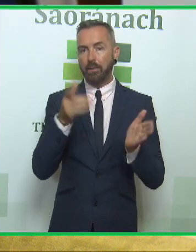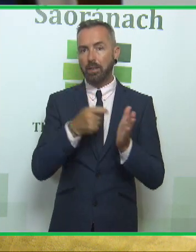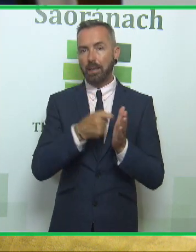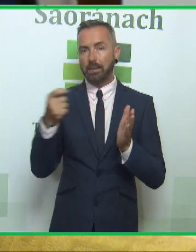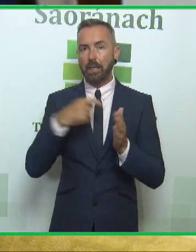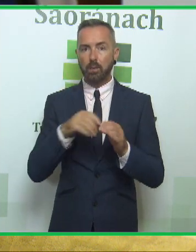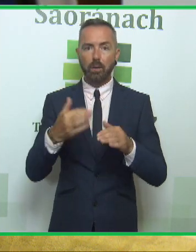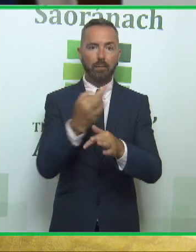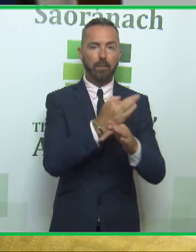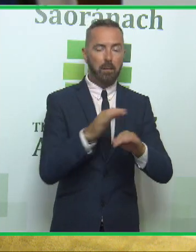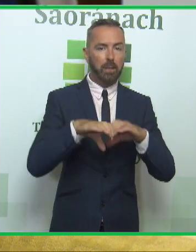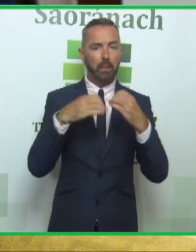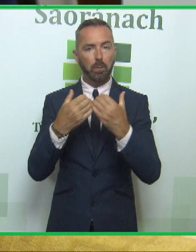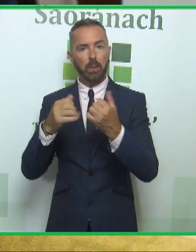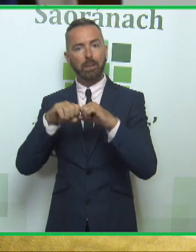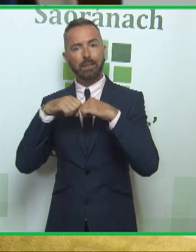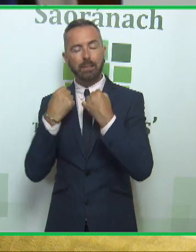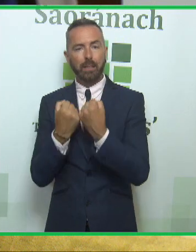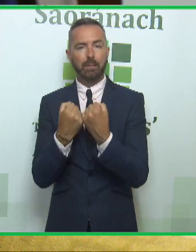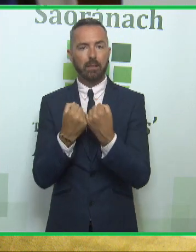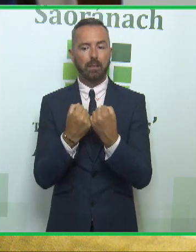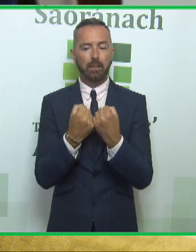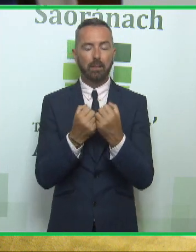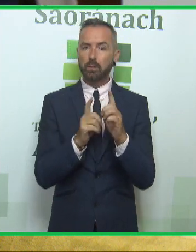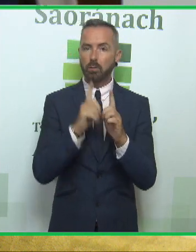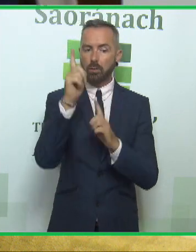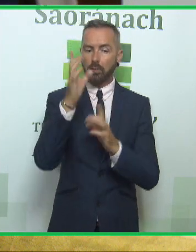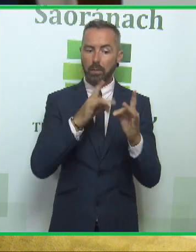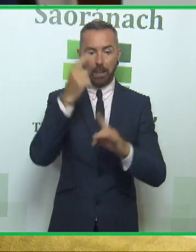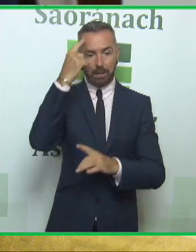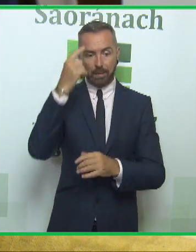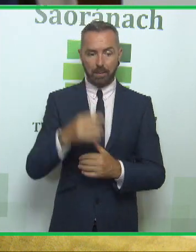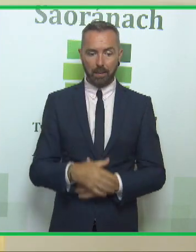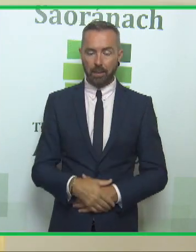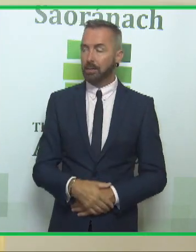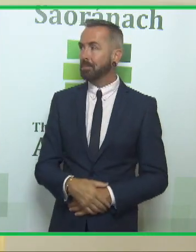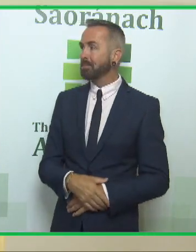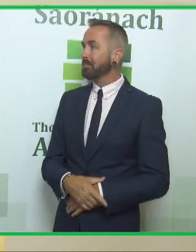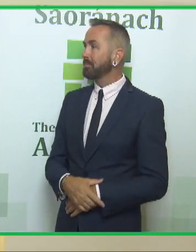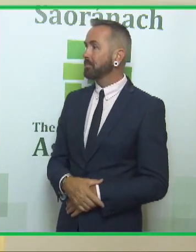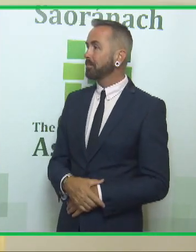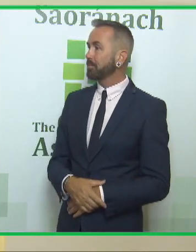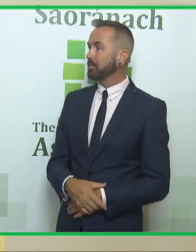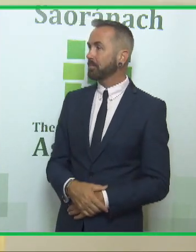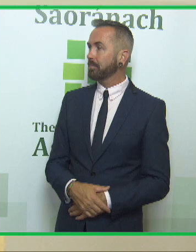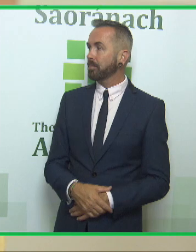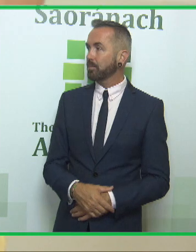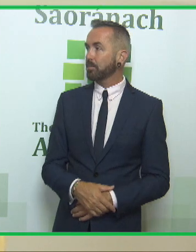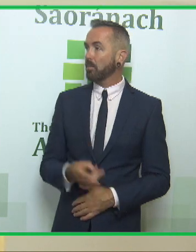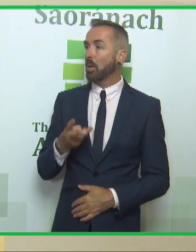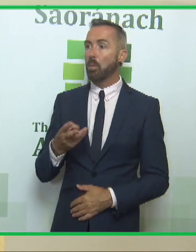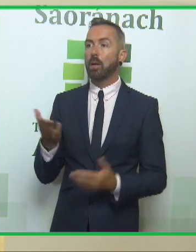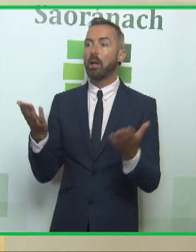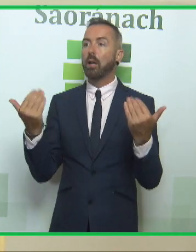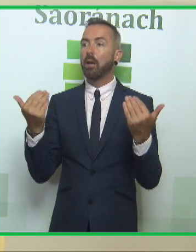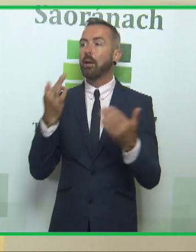family, community and society. Recovery makes a whole load of sense. Brilliant. We are we're going to take a couple of questions for